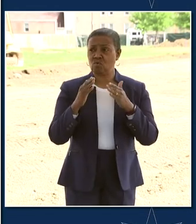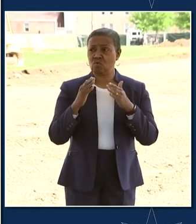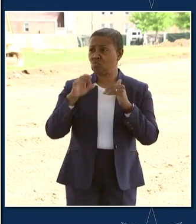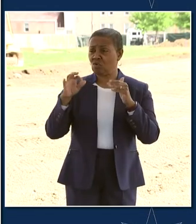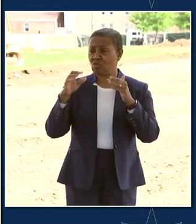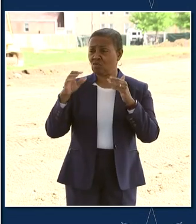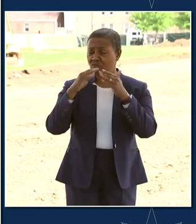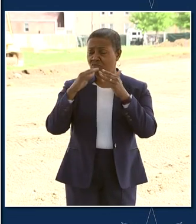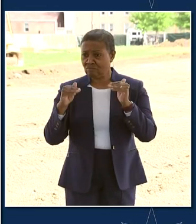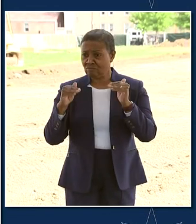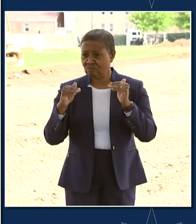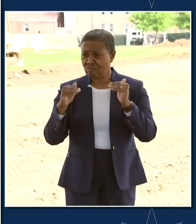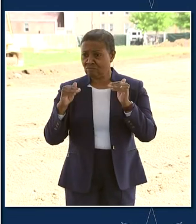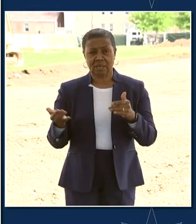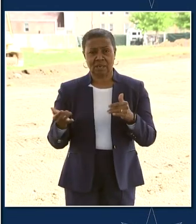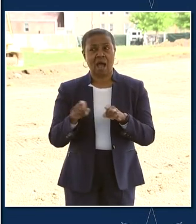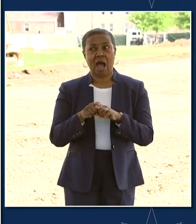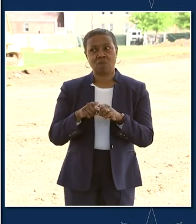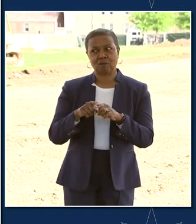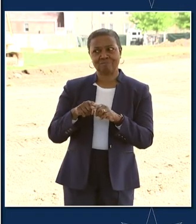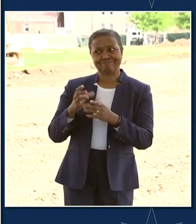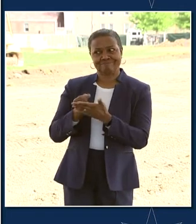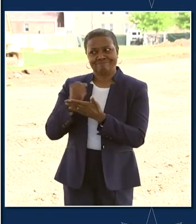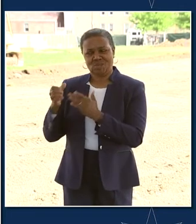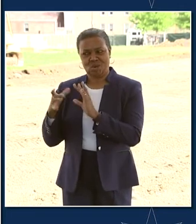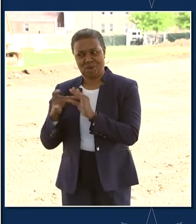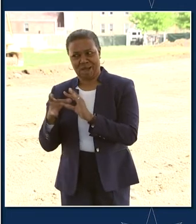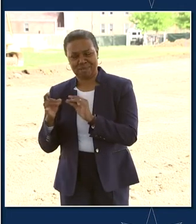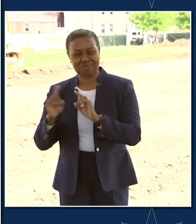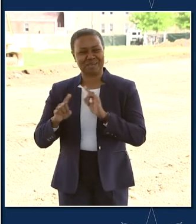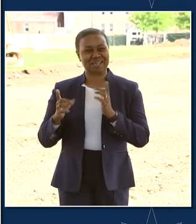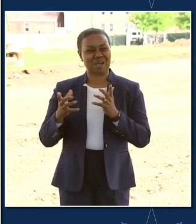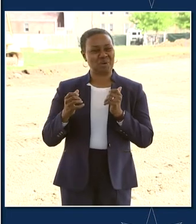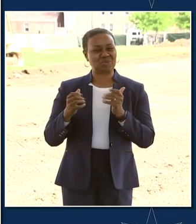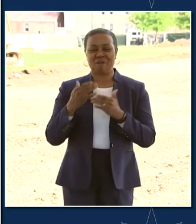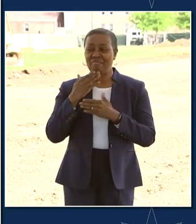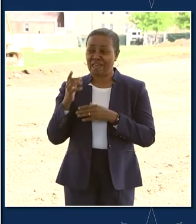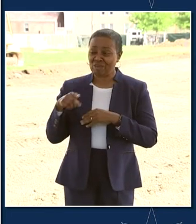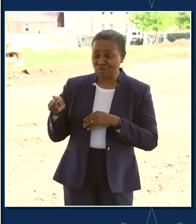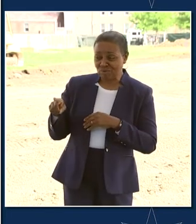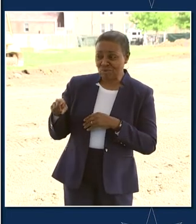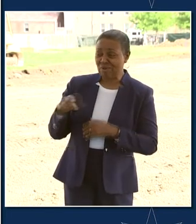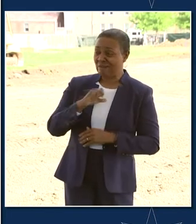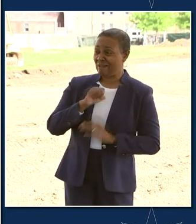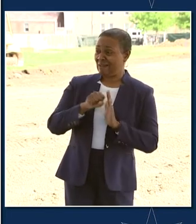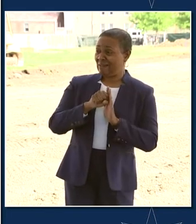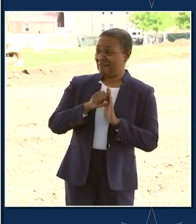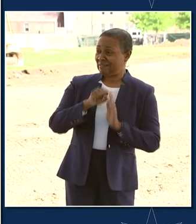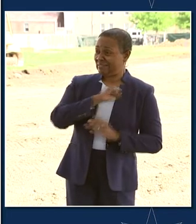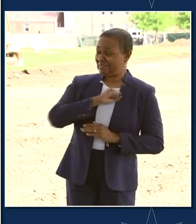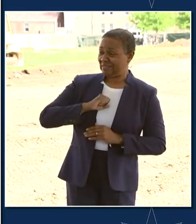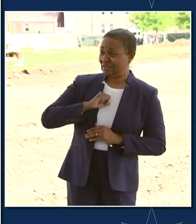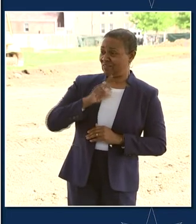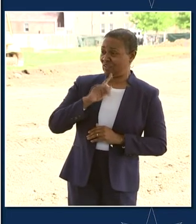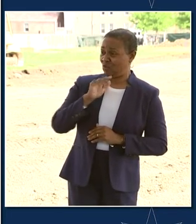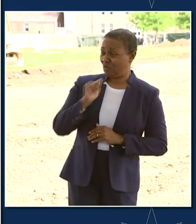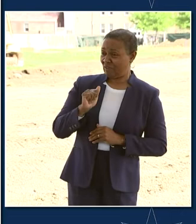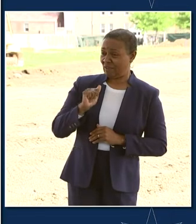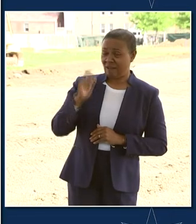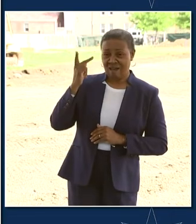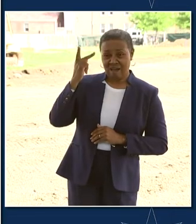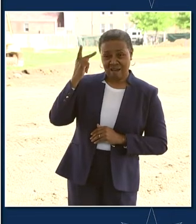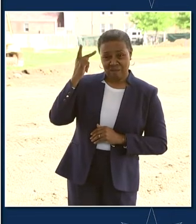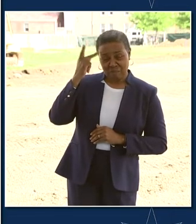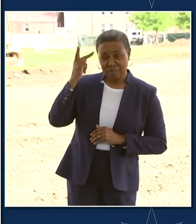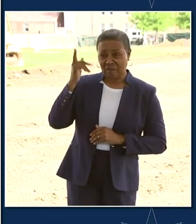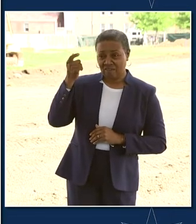so many other things that are going to happen here. And I want to hear your thunder, Mayor. But I want to thank you, Senator Villanueva, Governor Pritzker. Once again, I